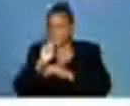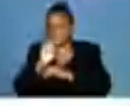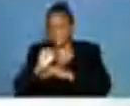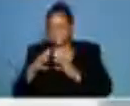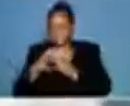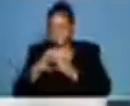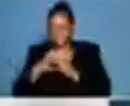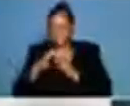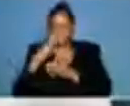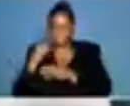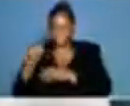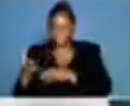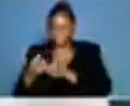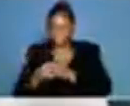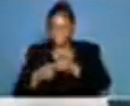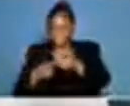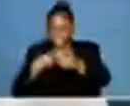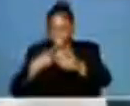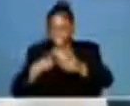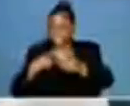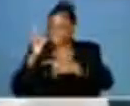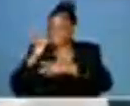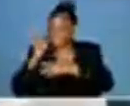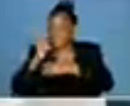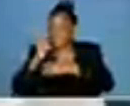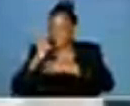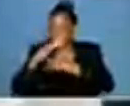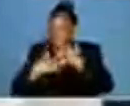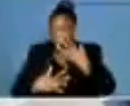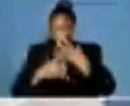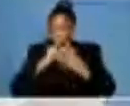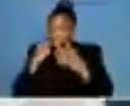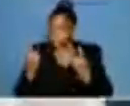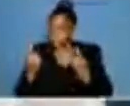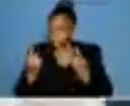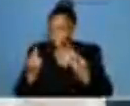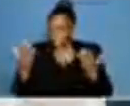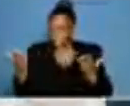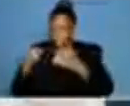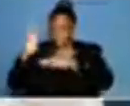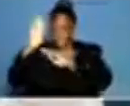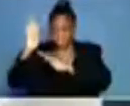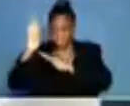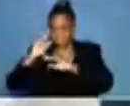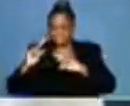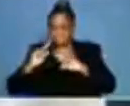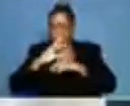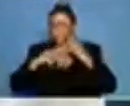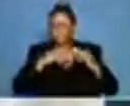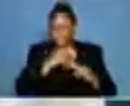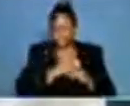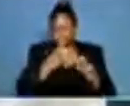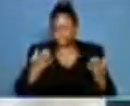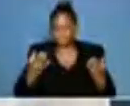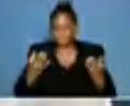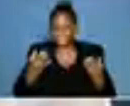Giving blood is critical, not just here in the Bahamas, around the world, because access to blood is always limited. The